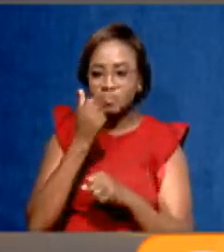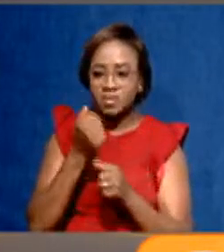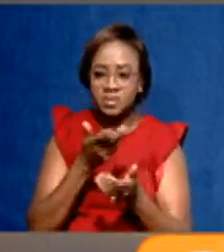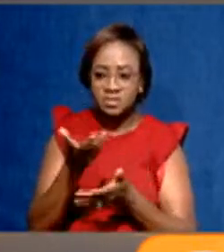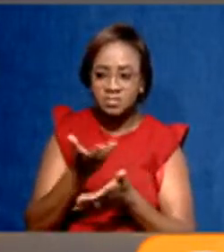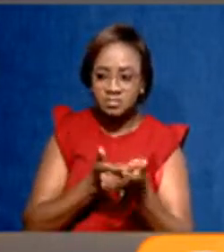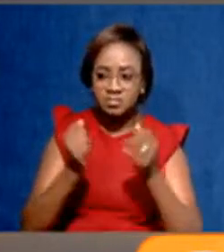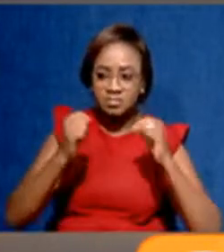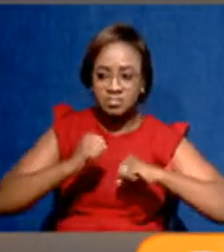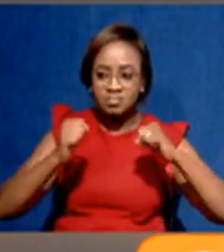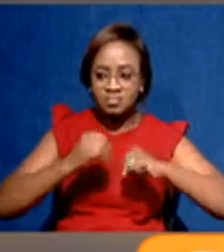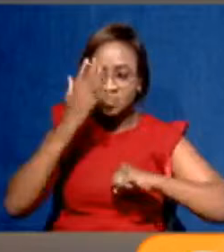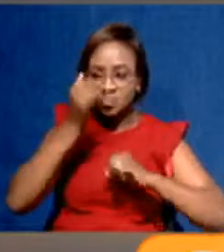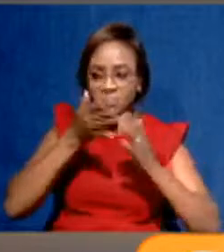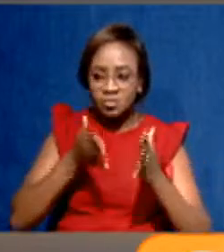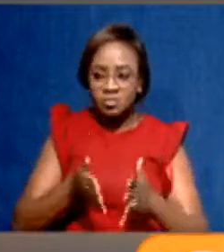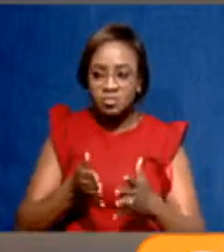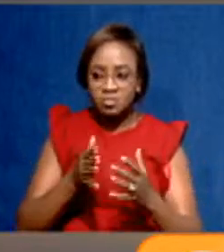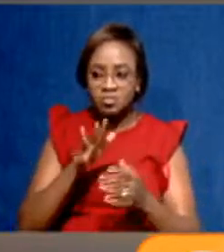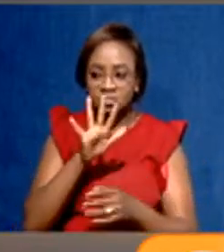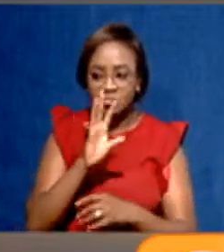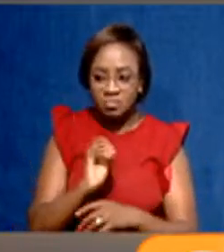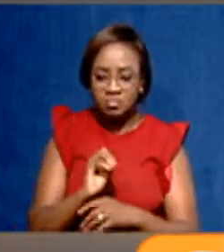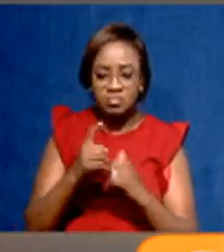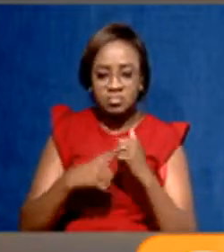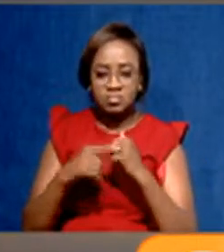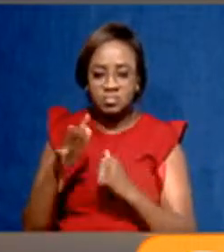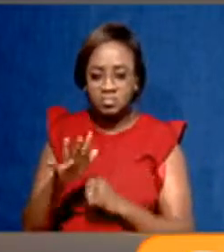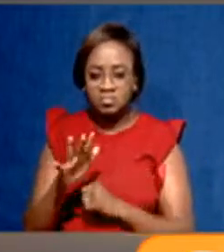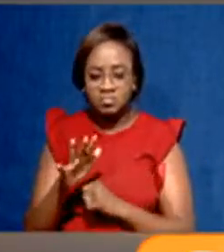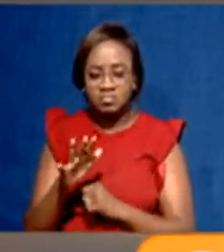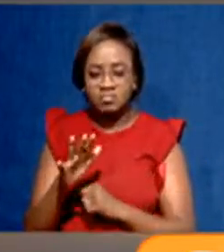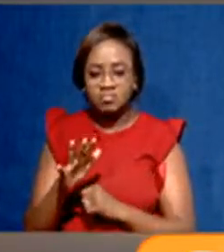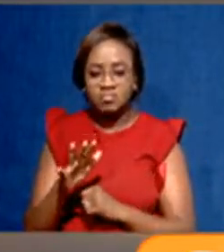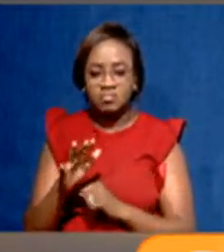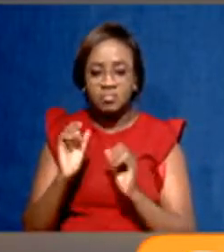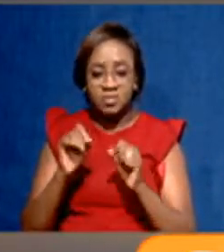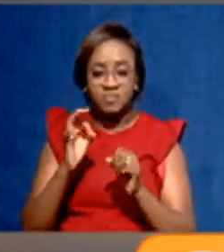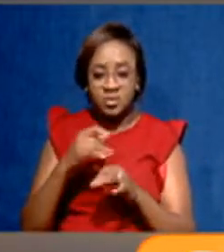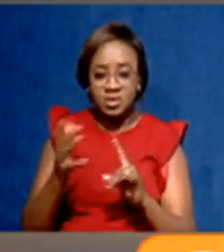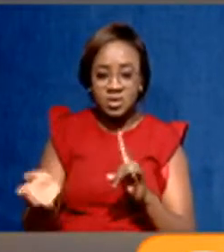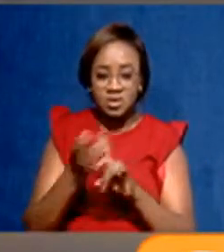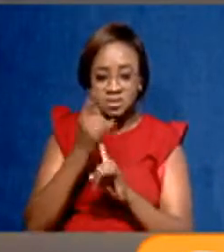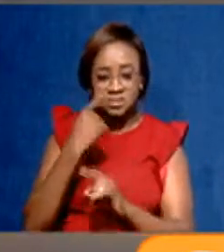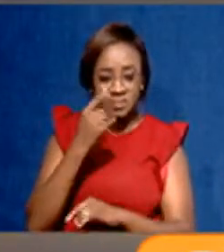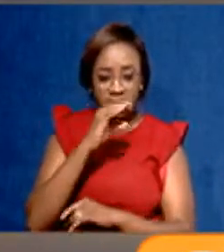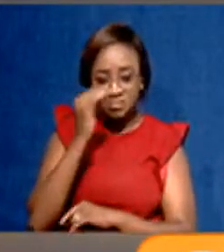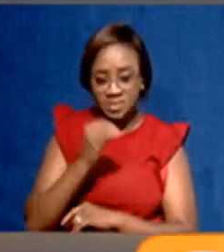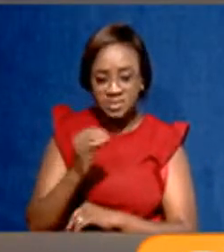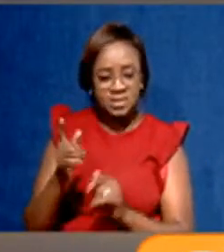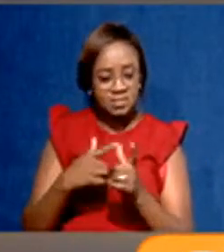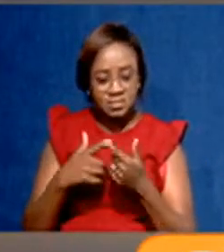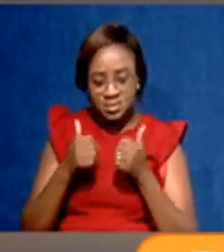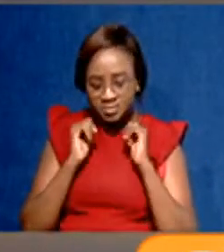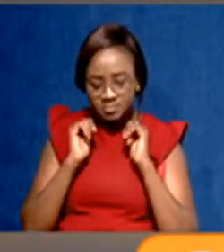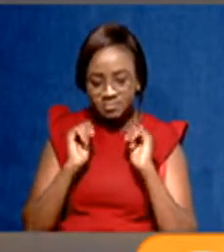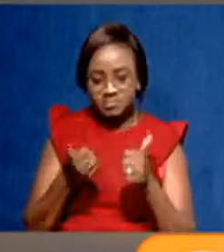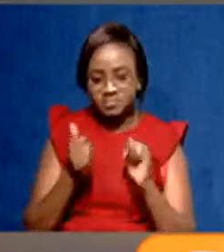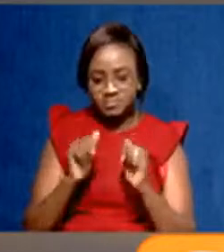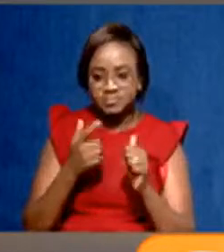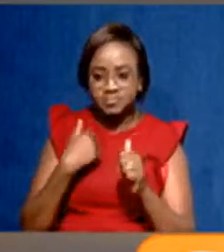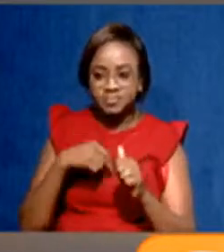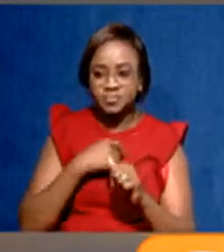It's currently about between 50 and 65. If it could get 100%, then definitely we would